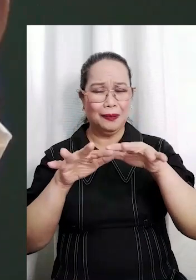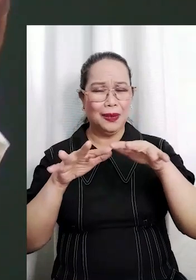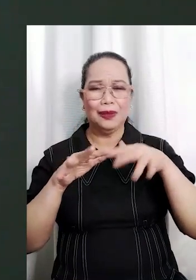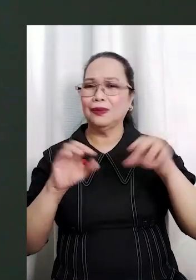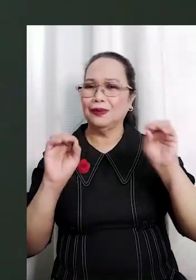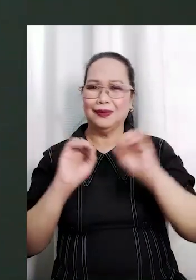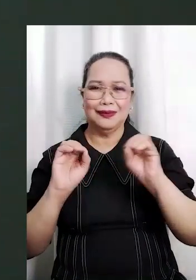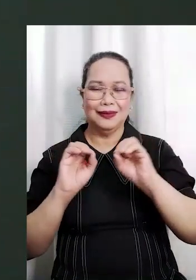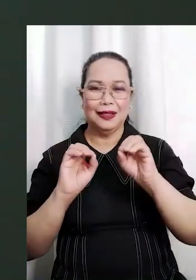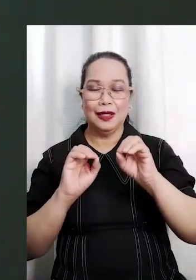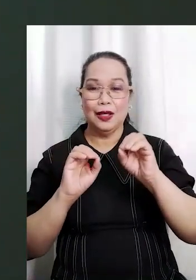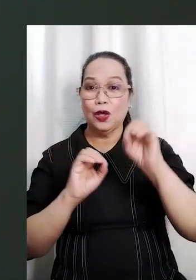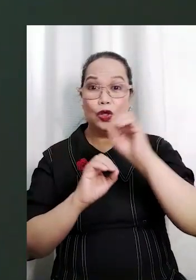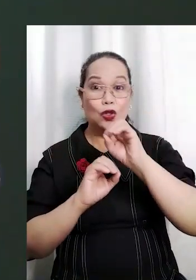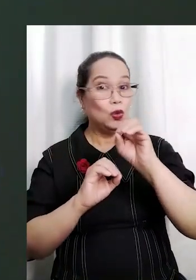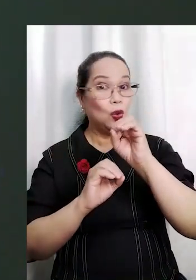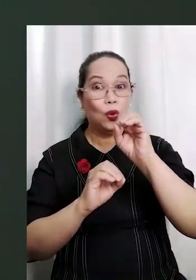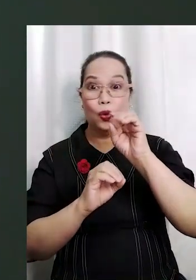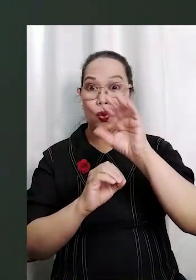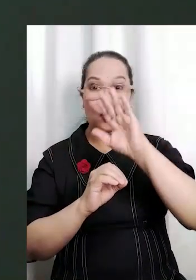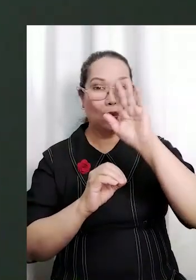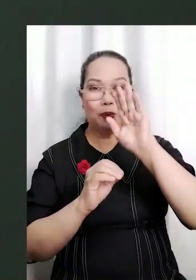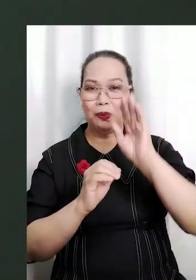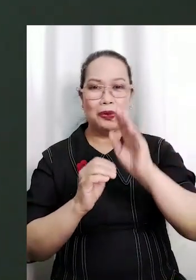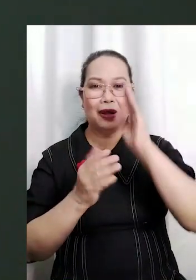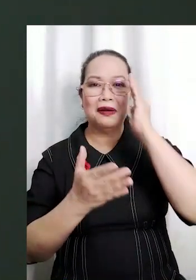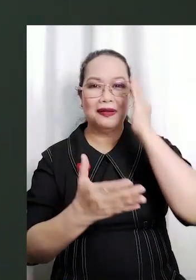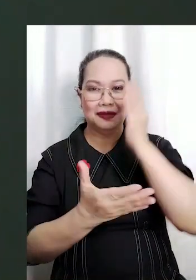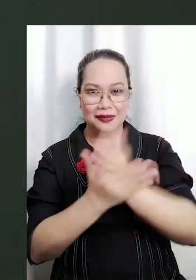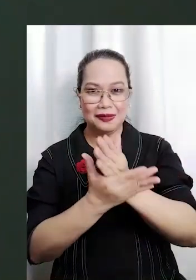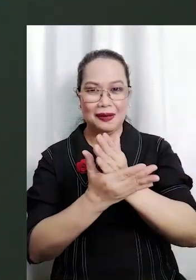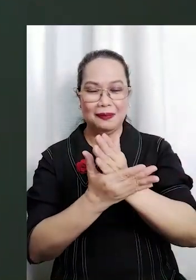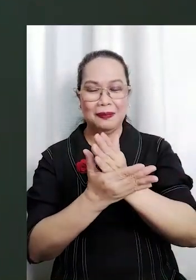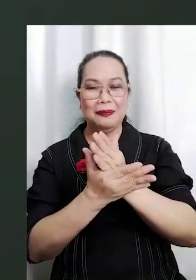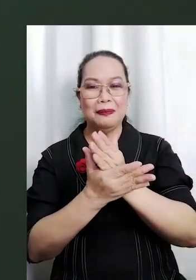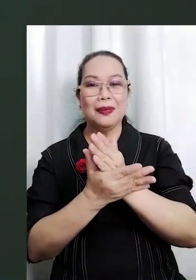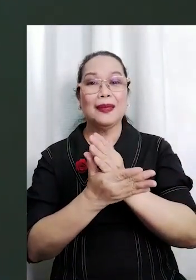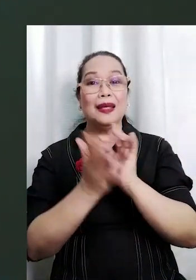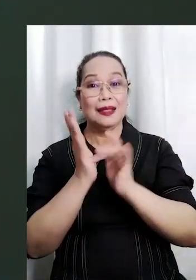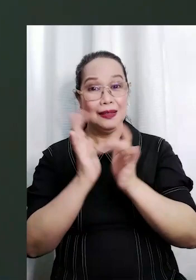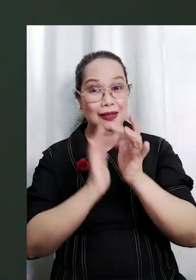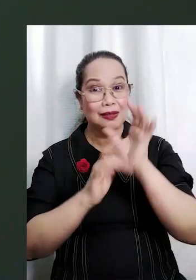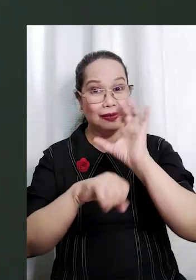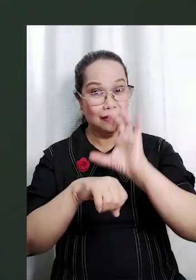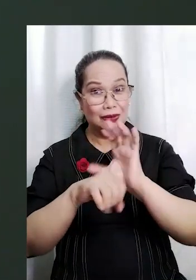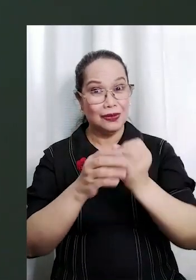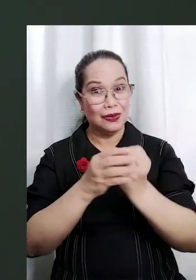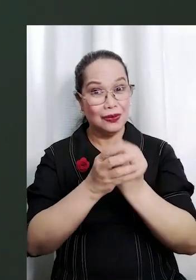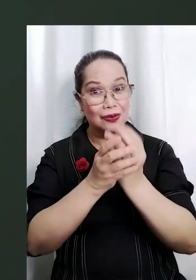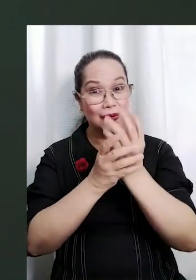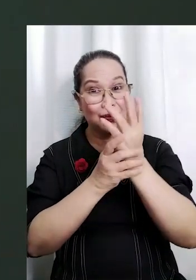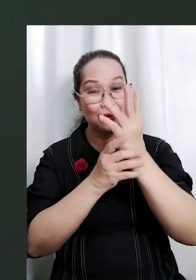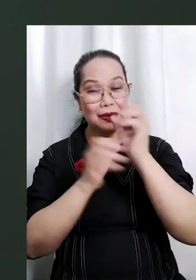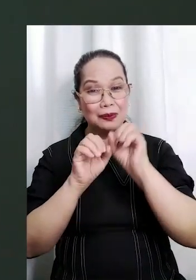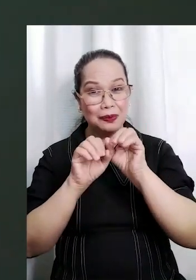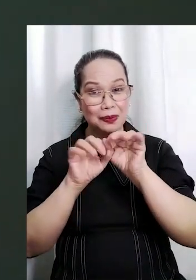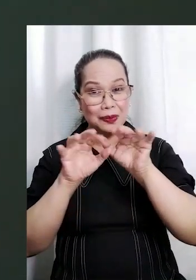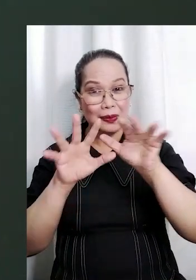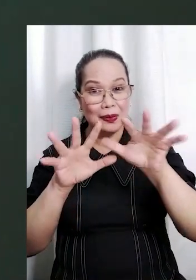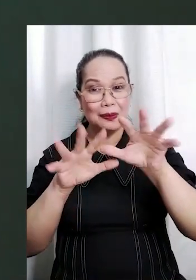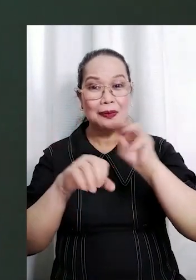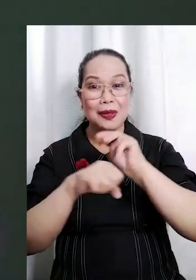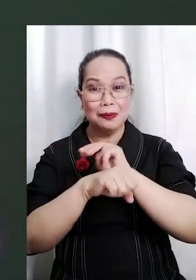know, nothing can stop the Church of Jesus Christ from growing and pursuing its